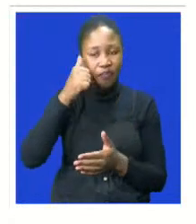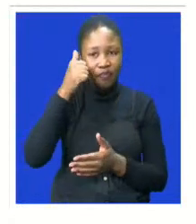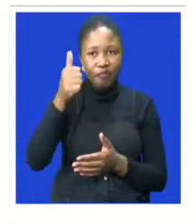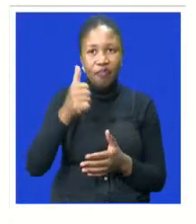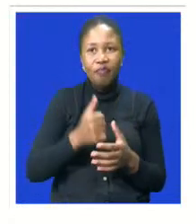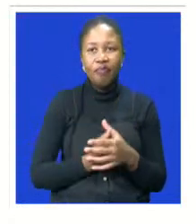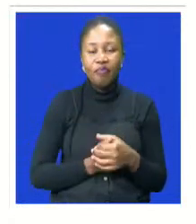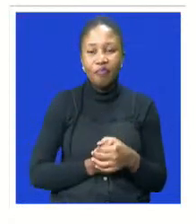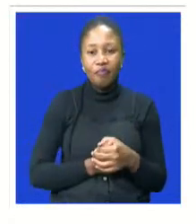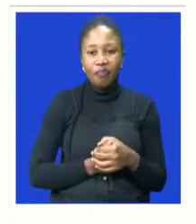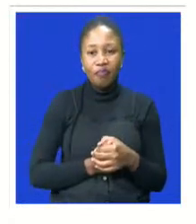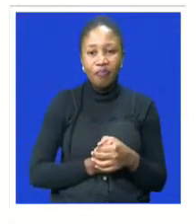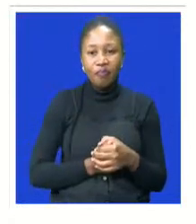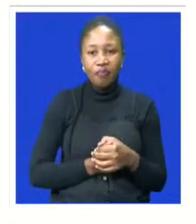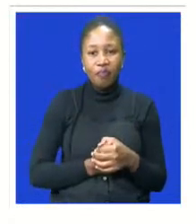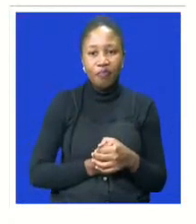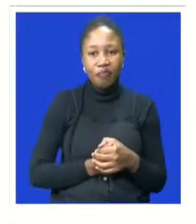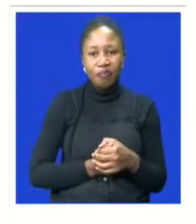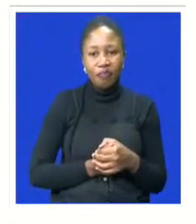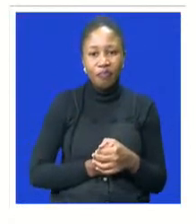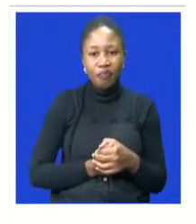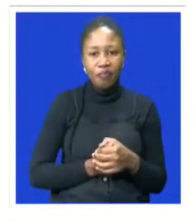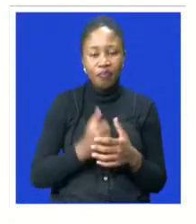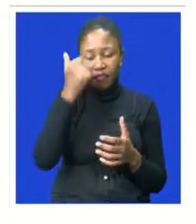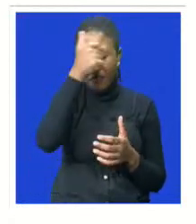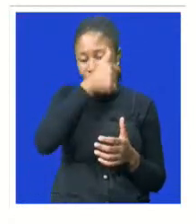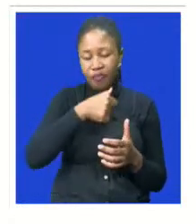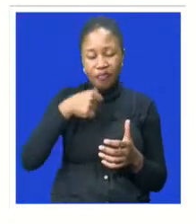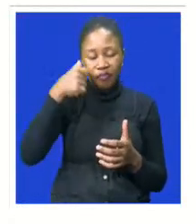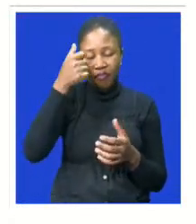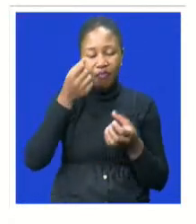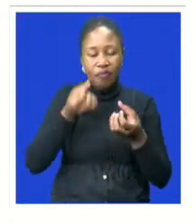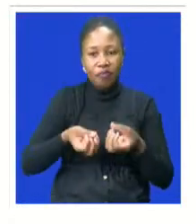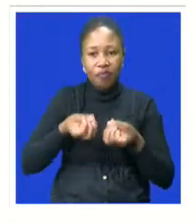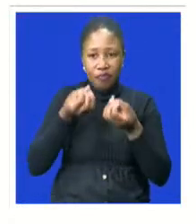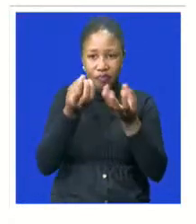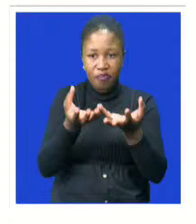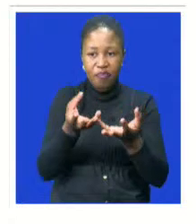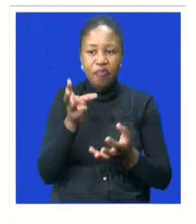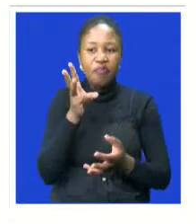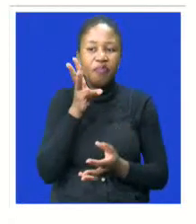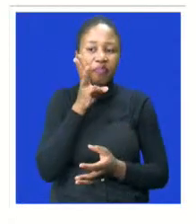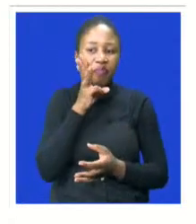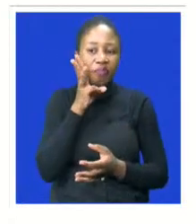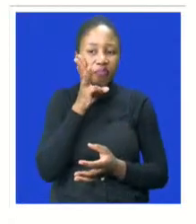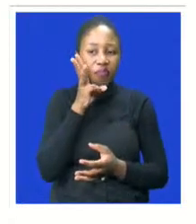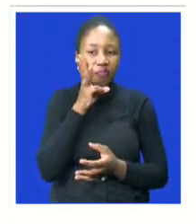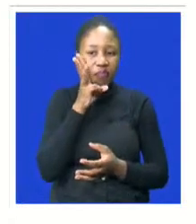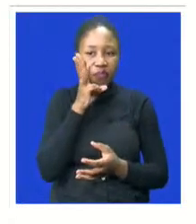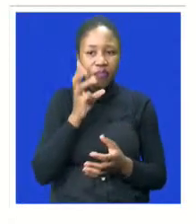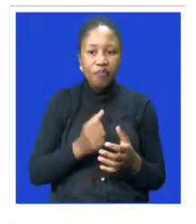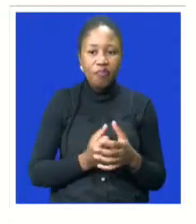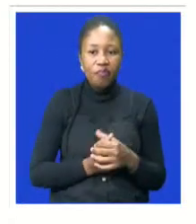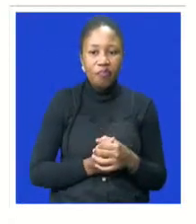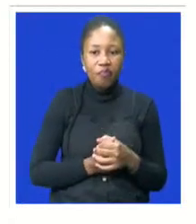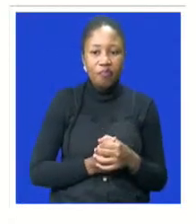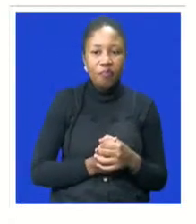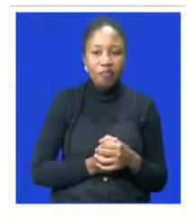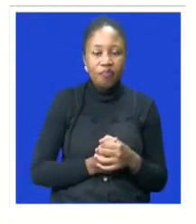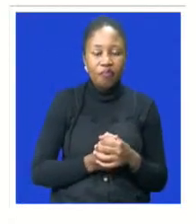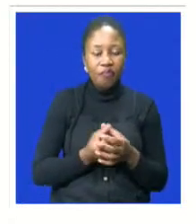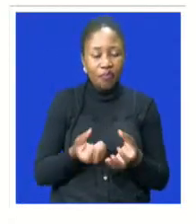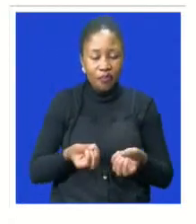also provides water in showing that He takes care of nature. He provides the